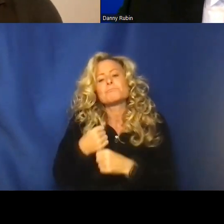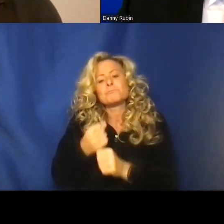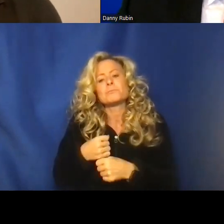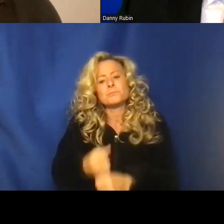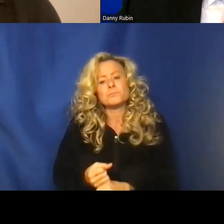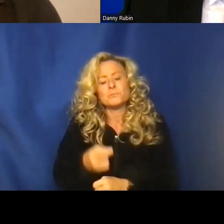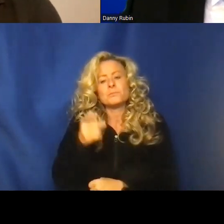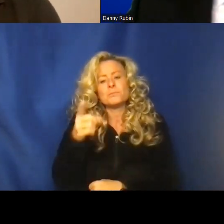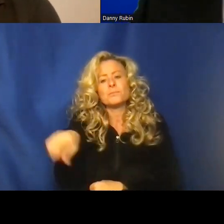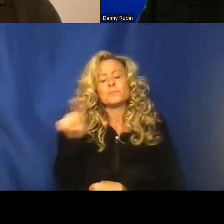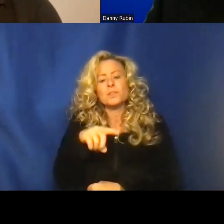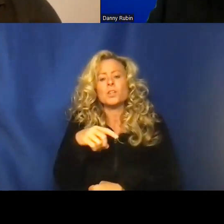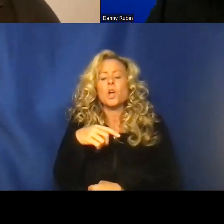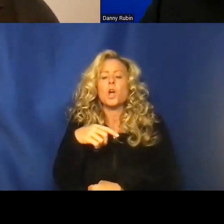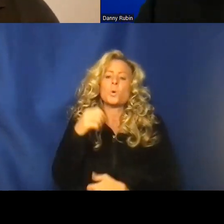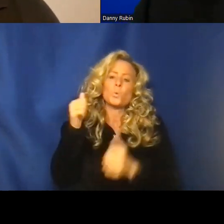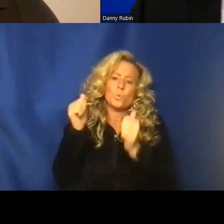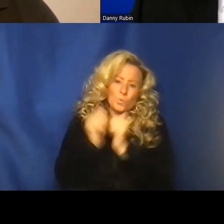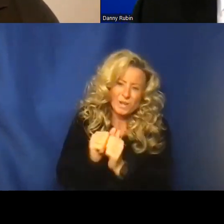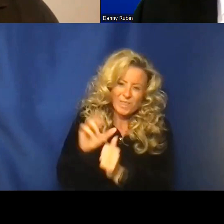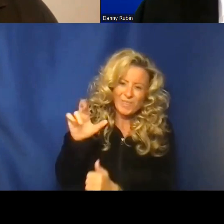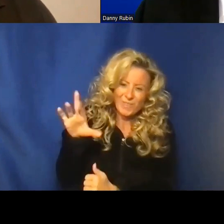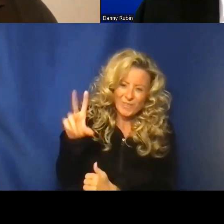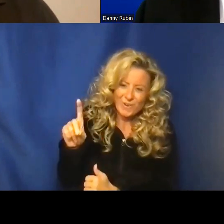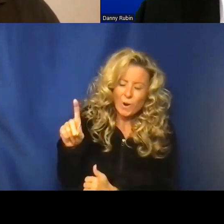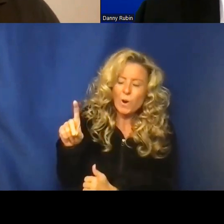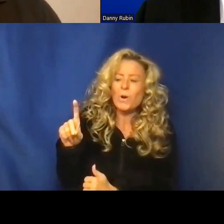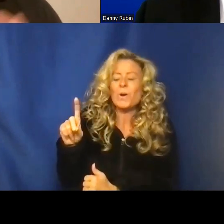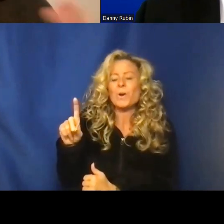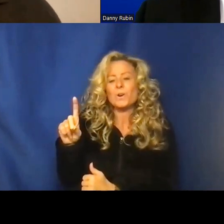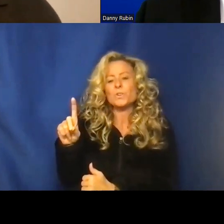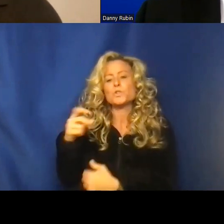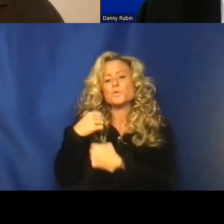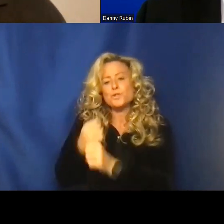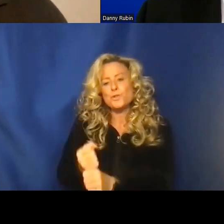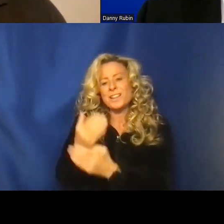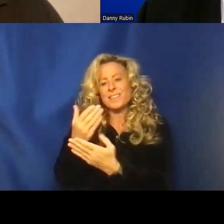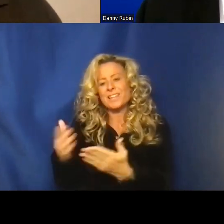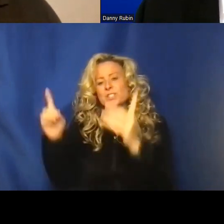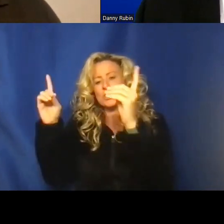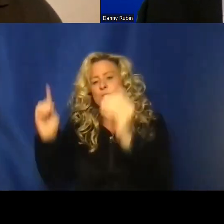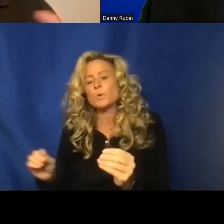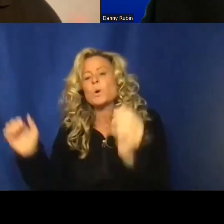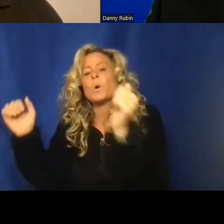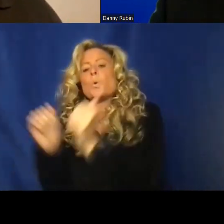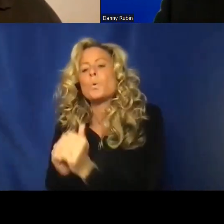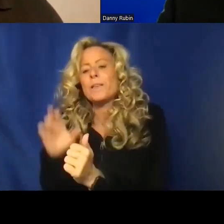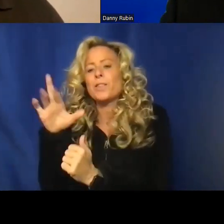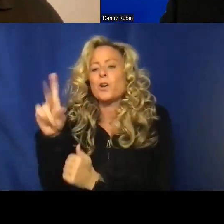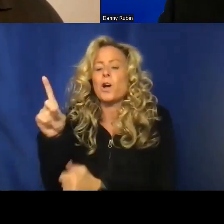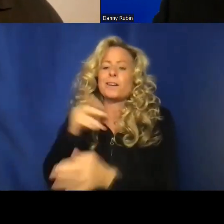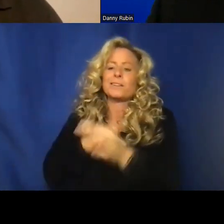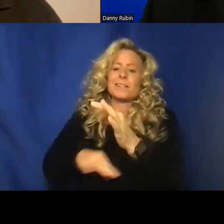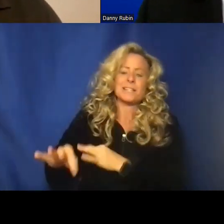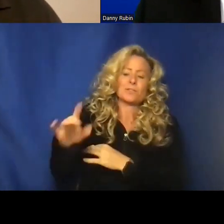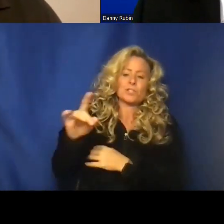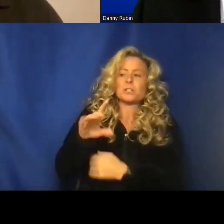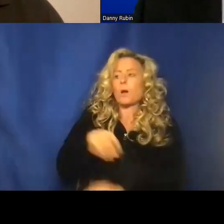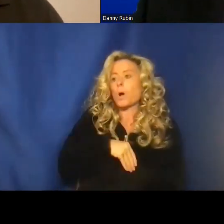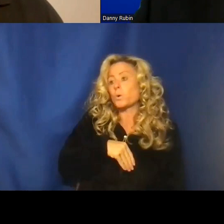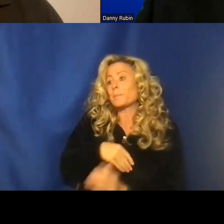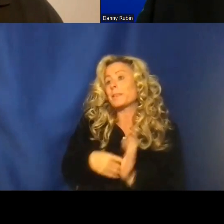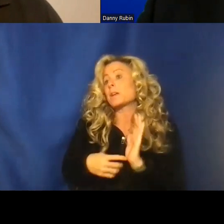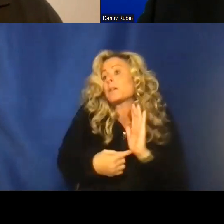around the cards themselves. So we're creating things you can do with the cards beyond just own them and show them off.